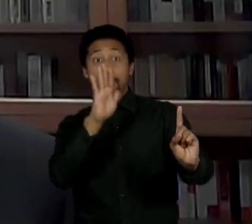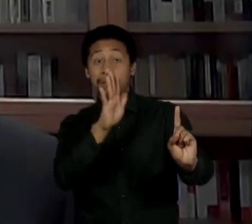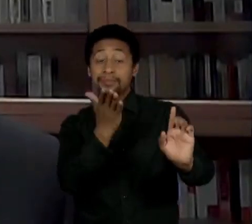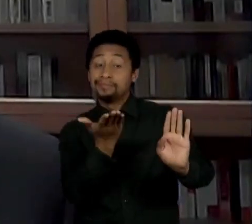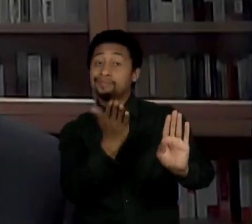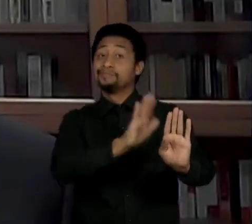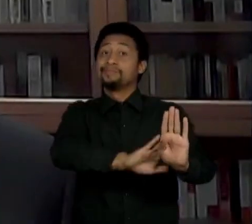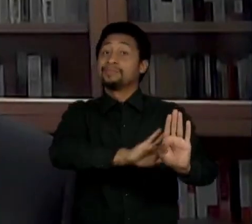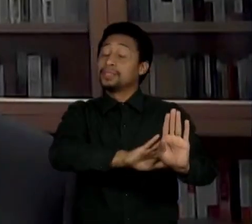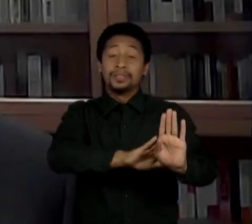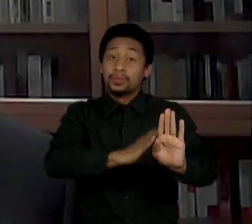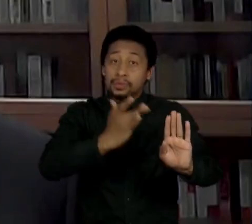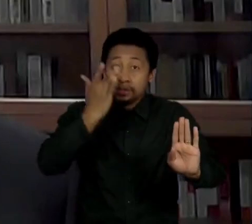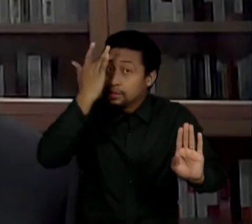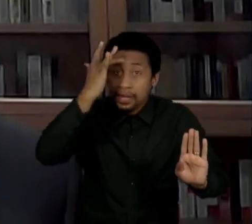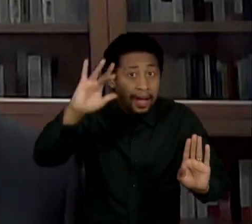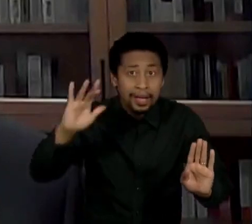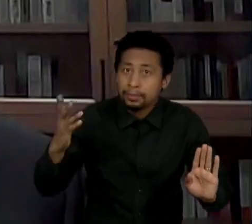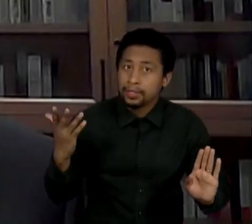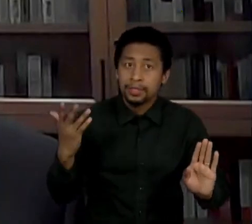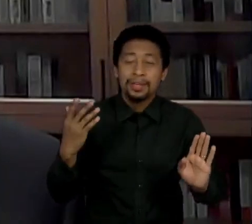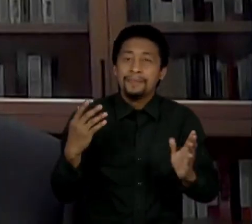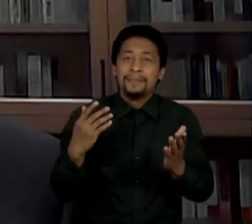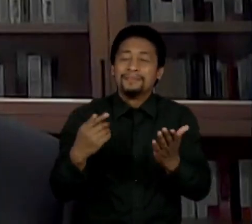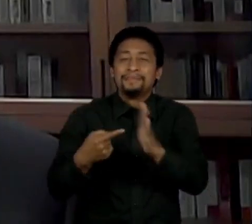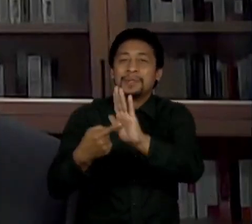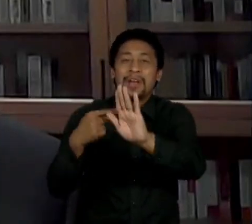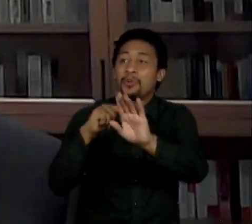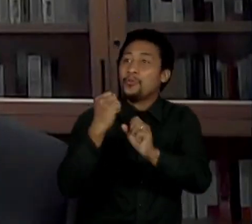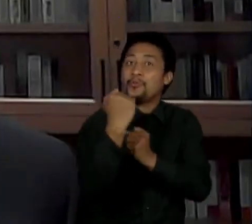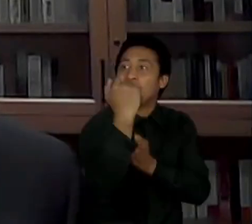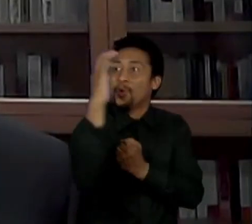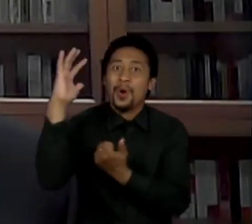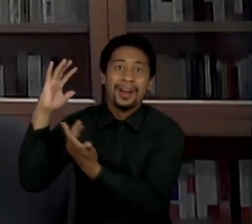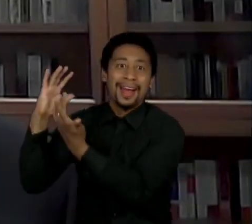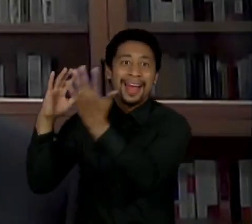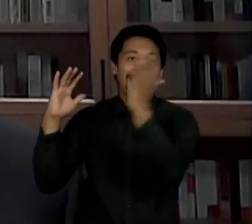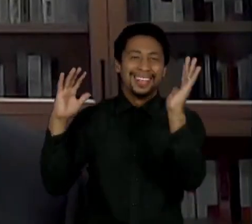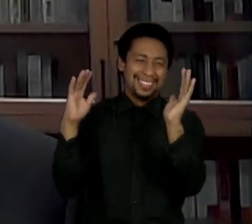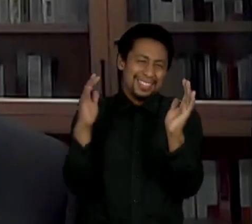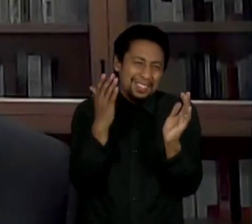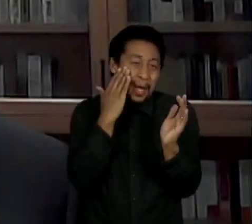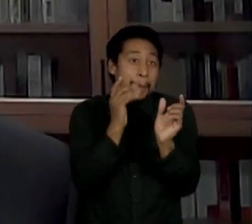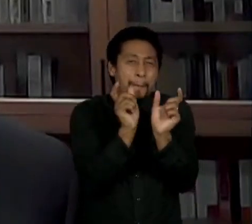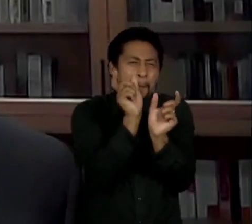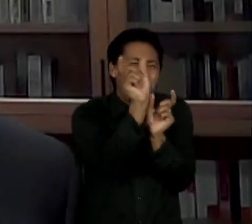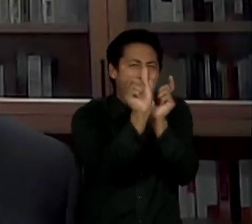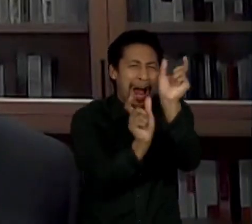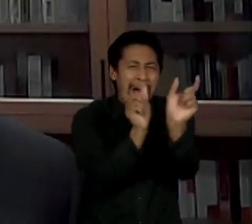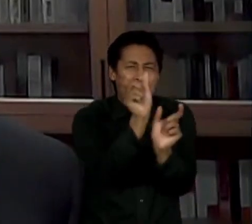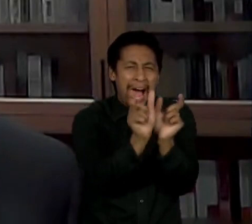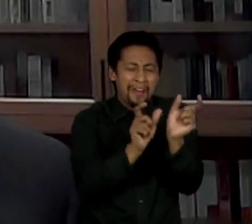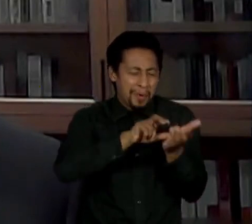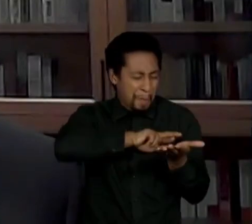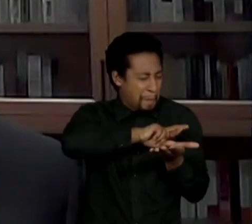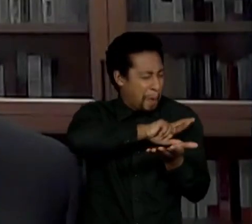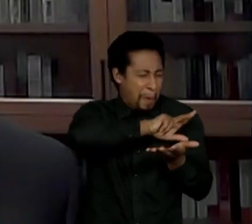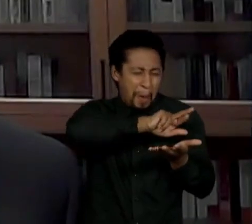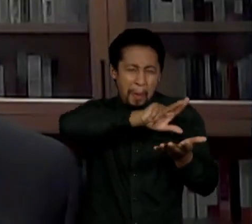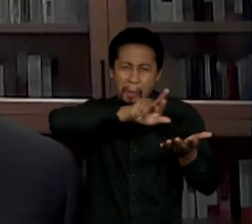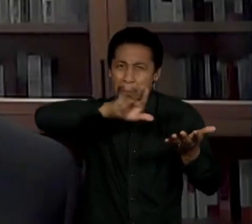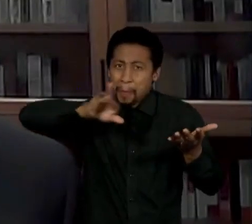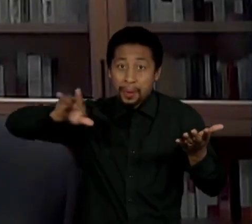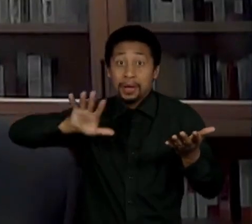You're describing a forest. There are certain sentences you would use to describe that forest that have been used a million times